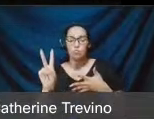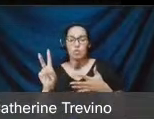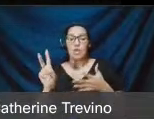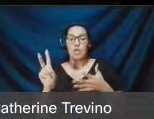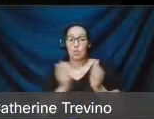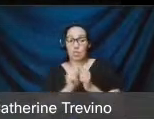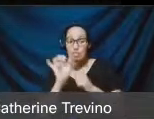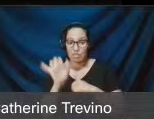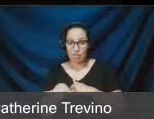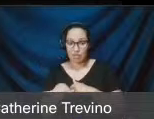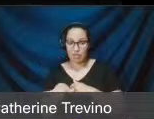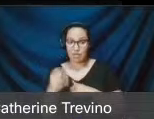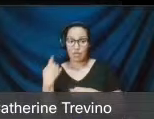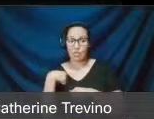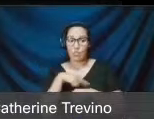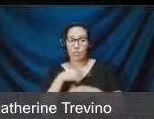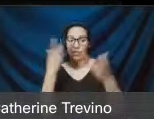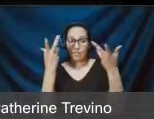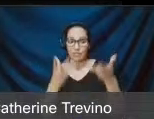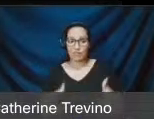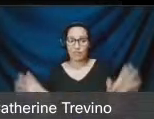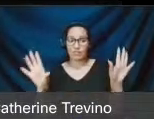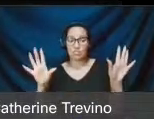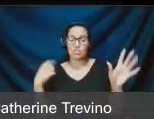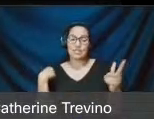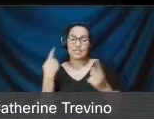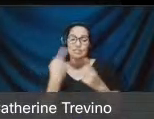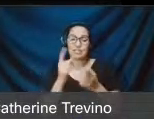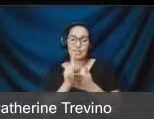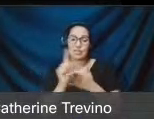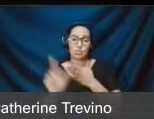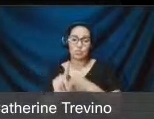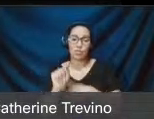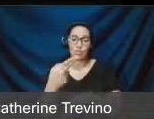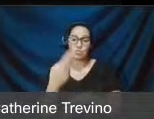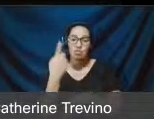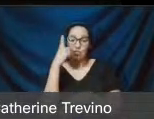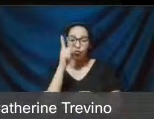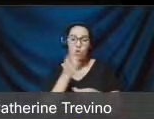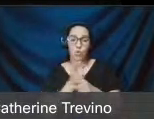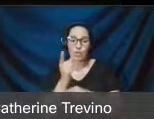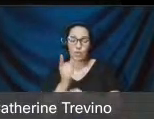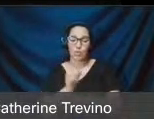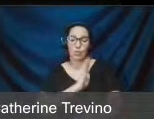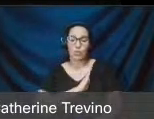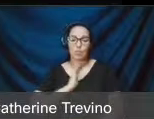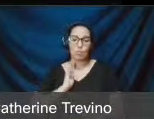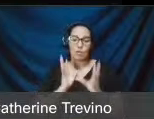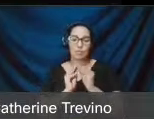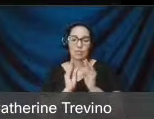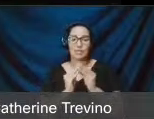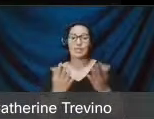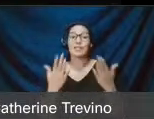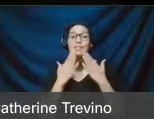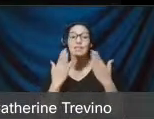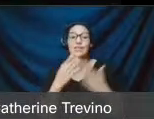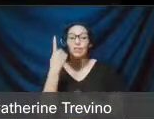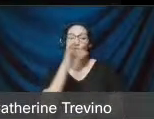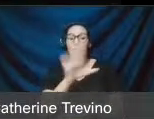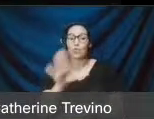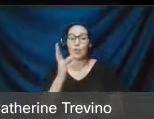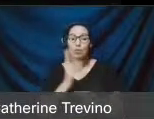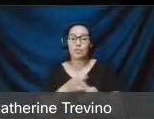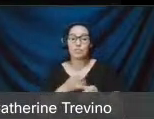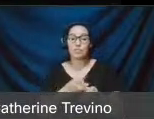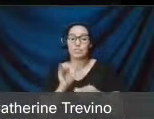that, we are adjourned until next Thursday for our regular board meeting. Thank you everyone for your participation